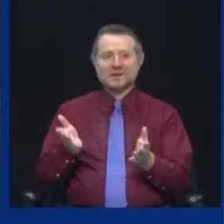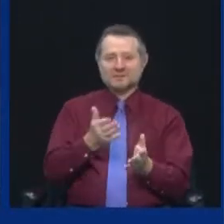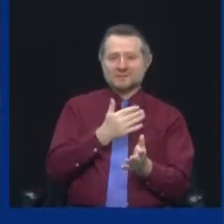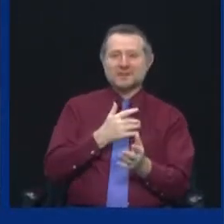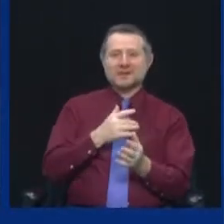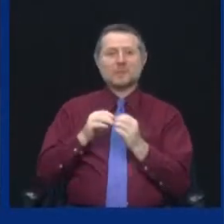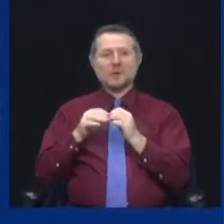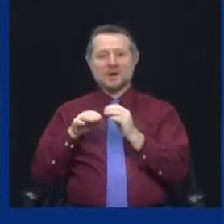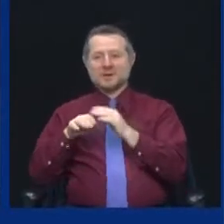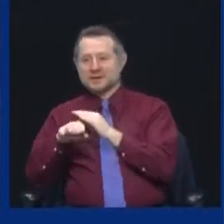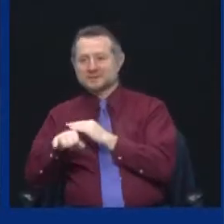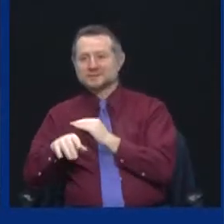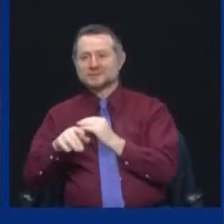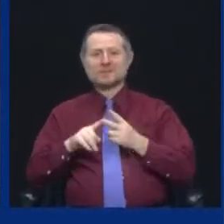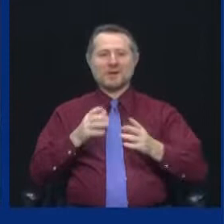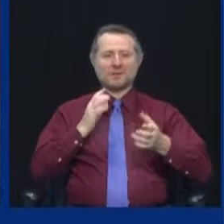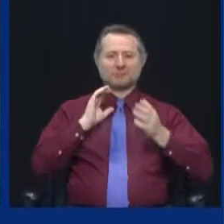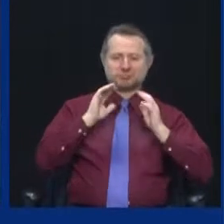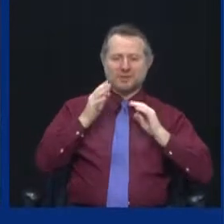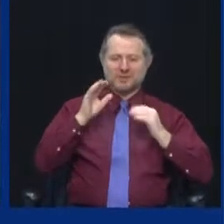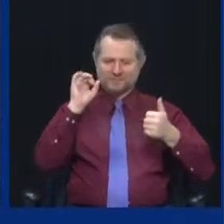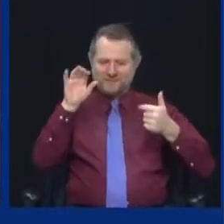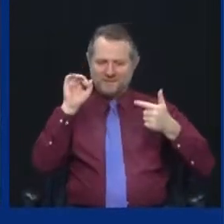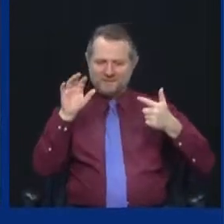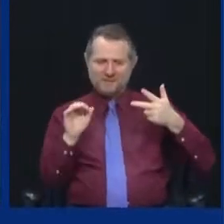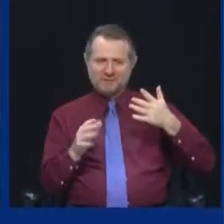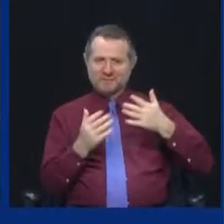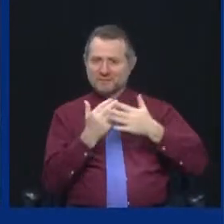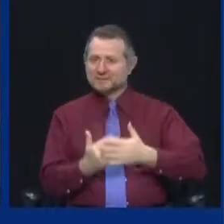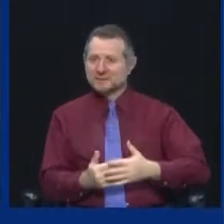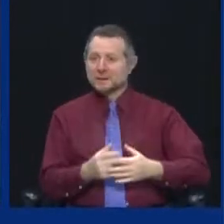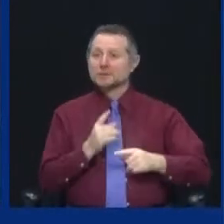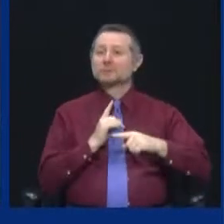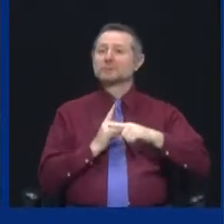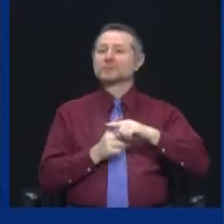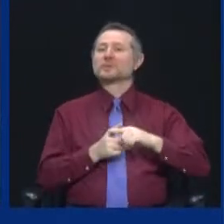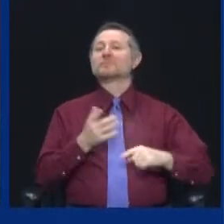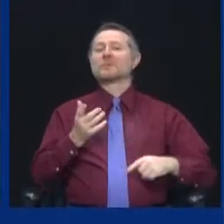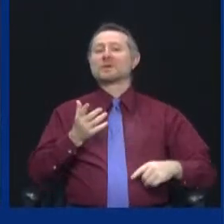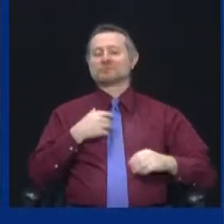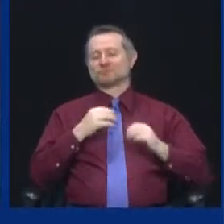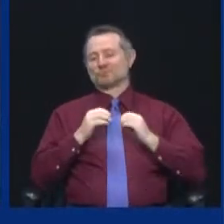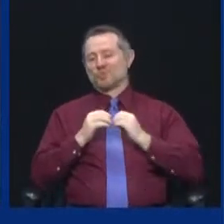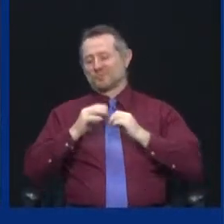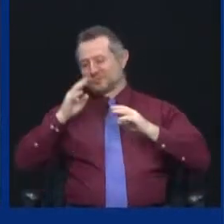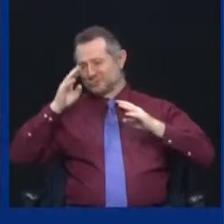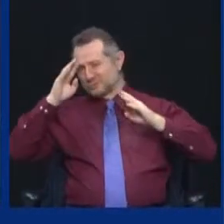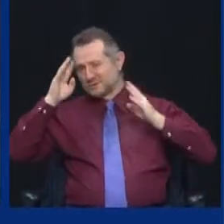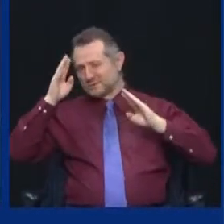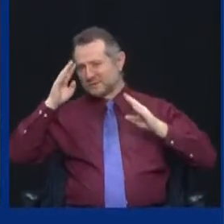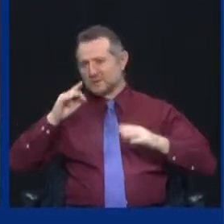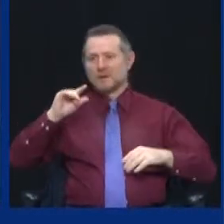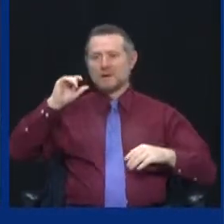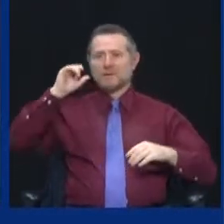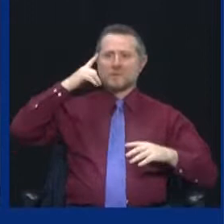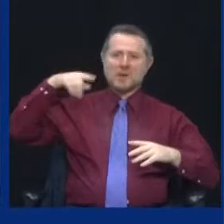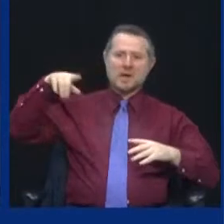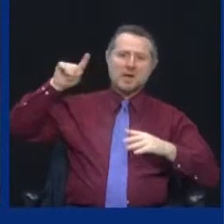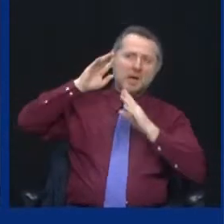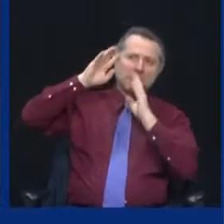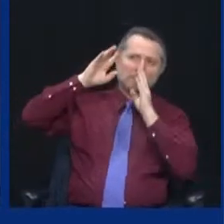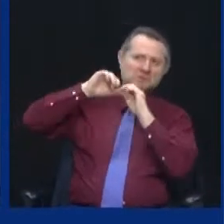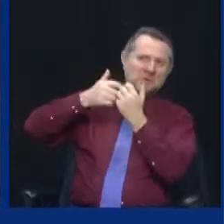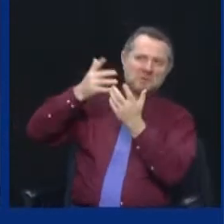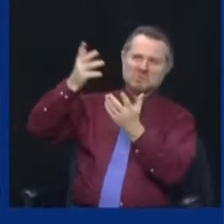vaccine, and we're at a point where we have to get creative. Oh, government can't get creative. That's not what you